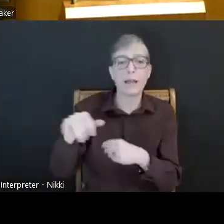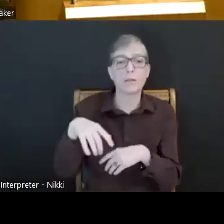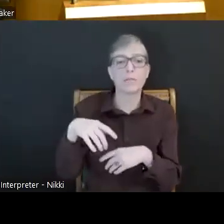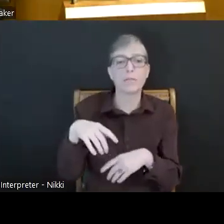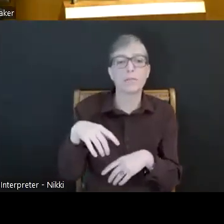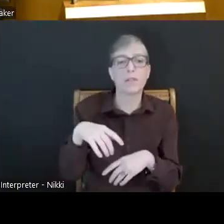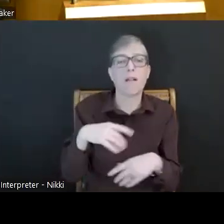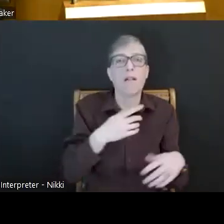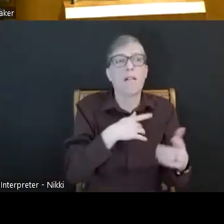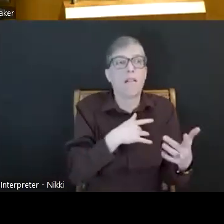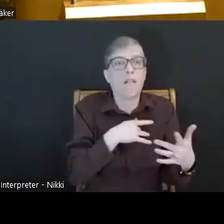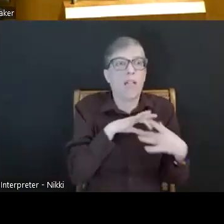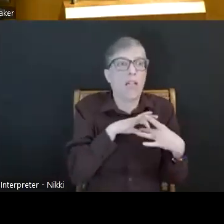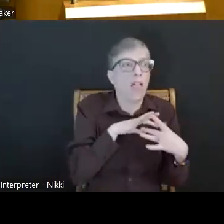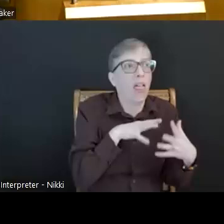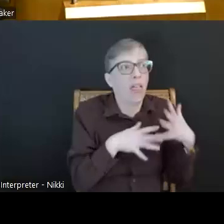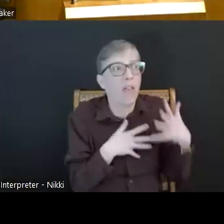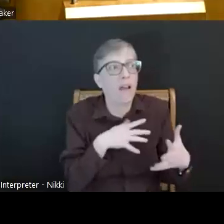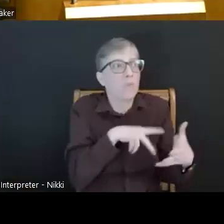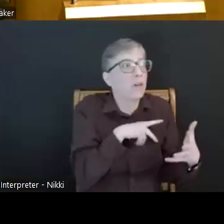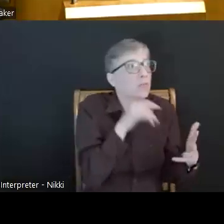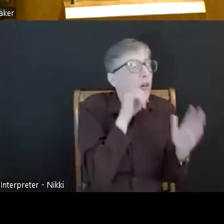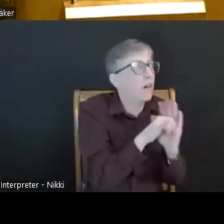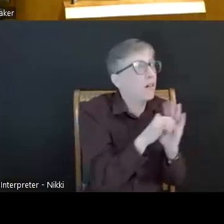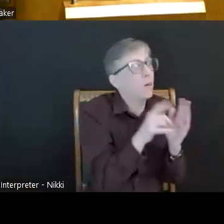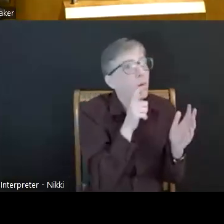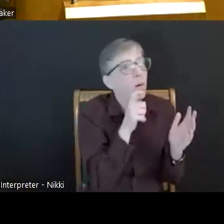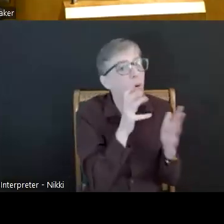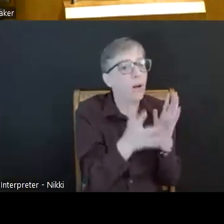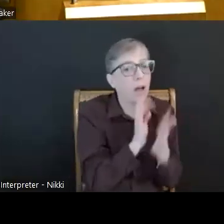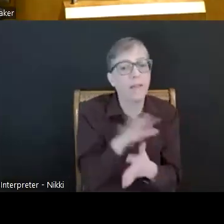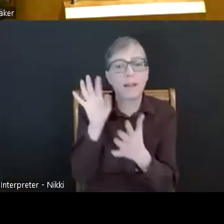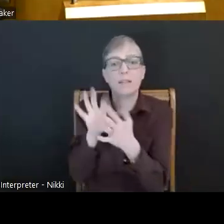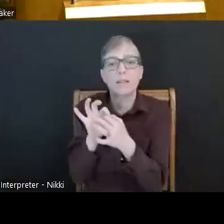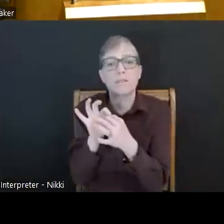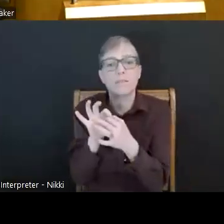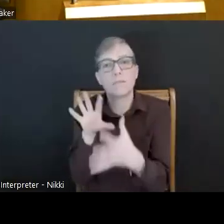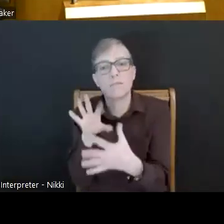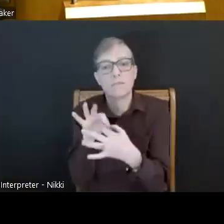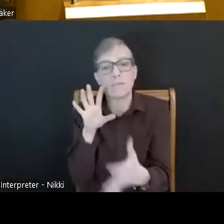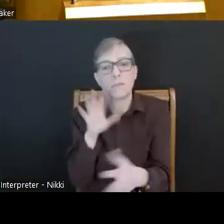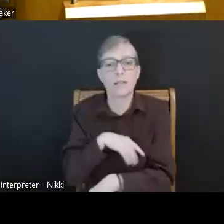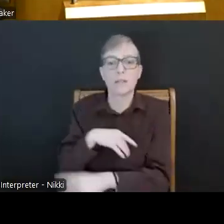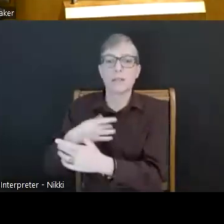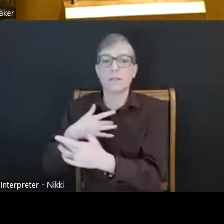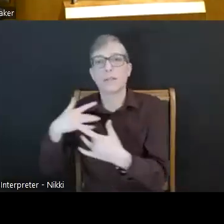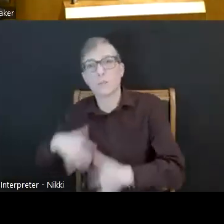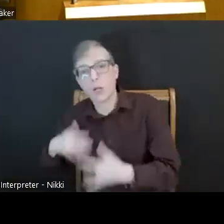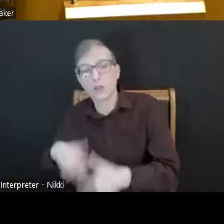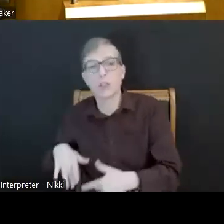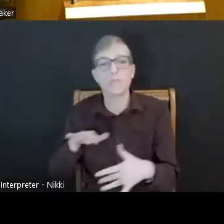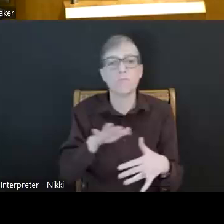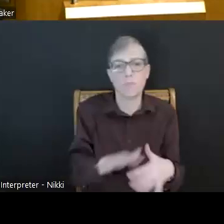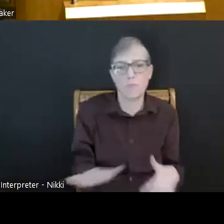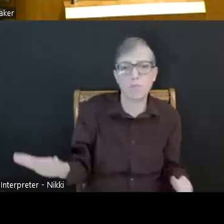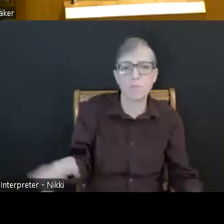to depression, and then a sense of personal recovery. That's quite a common trajectory. But I wanted to focus on this book I mentioned before